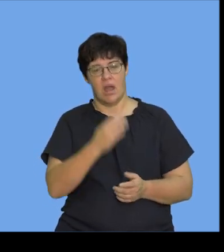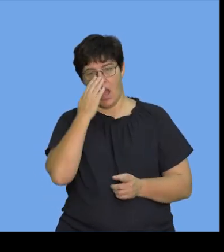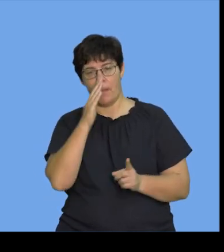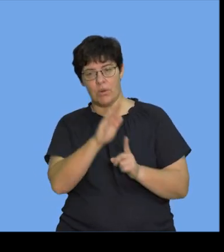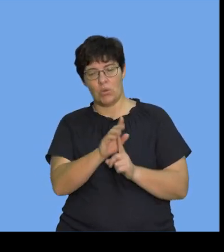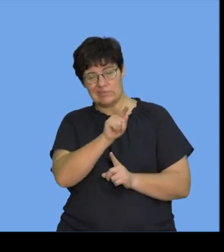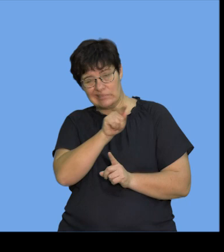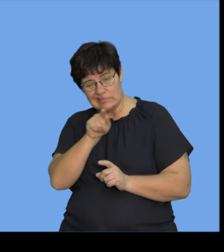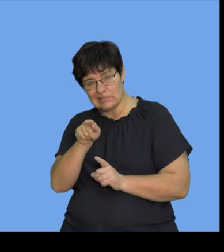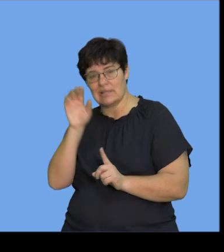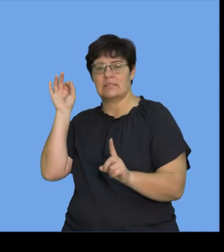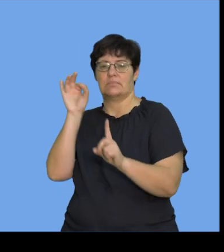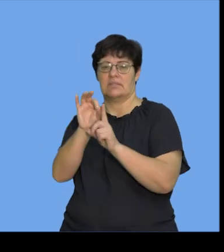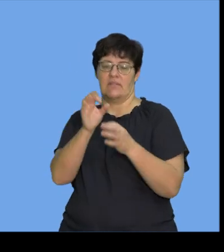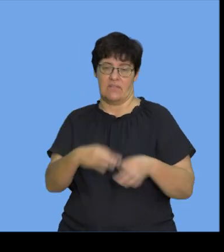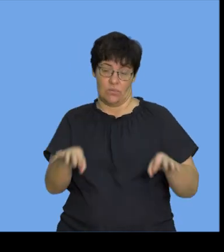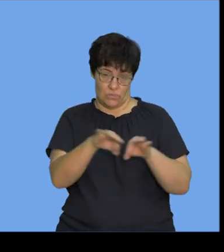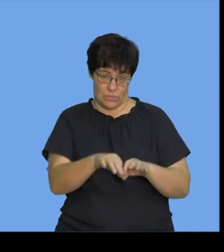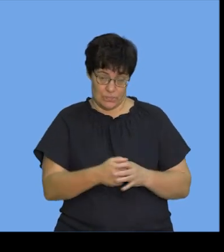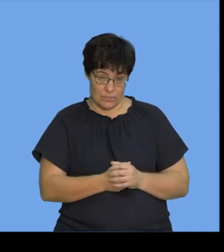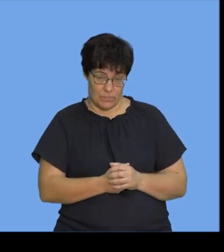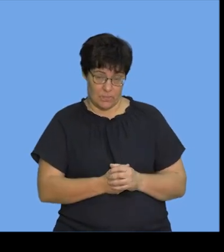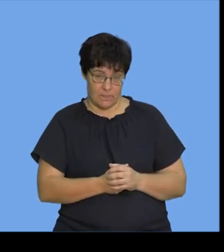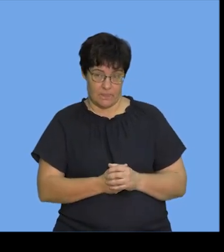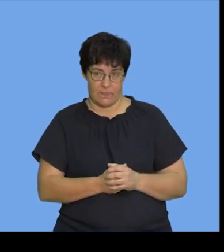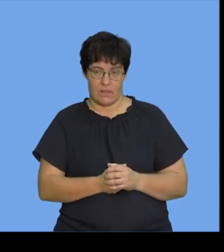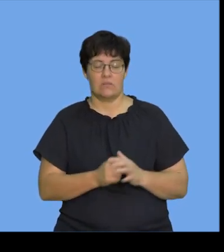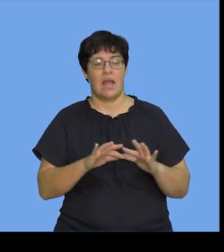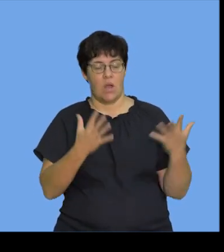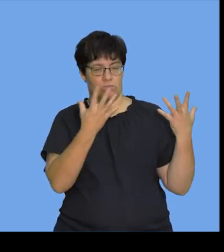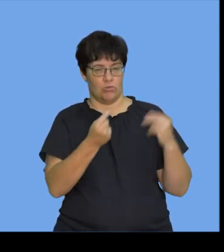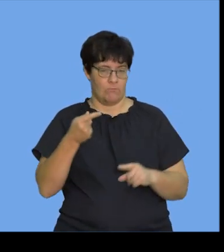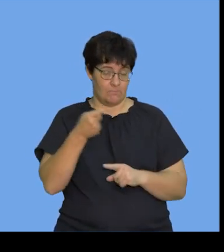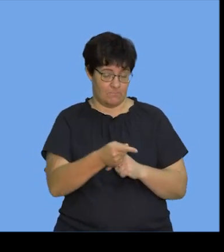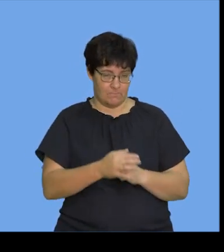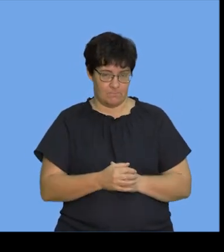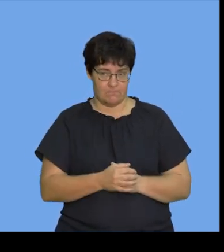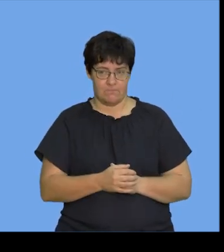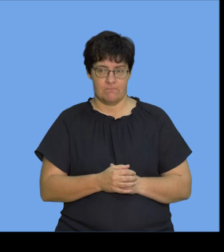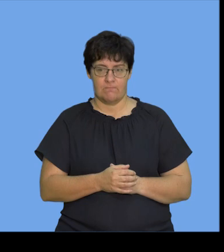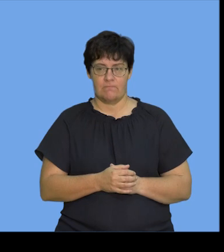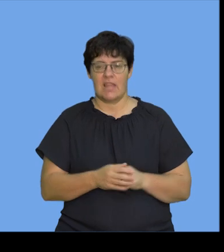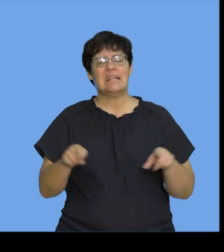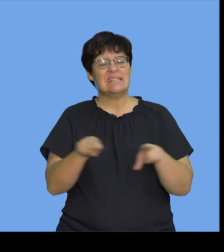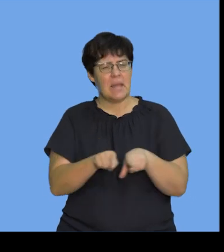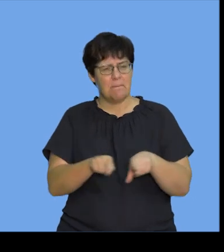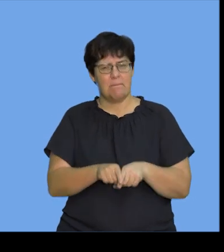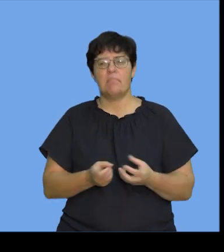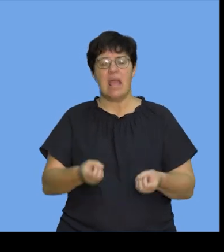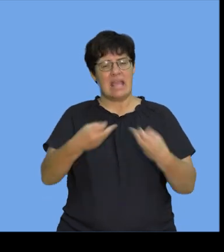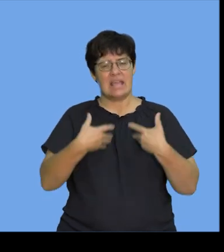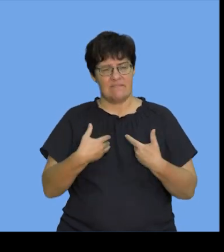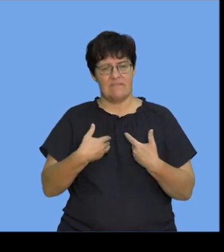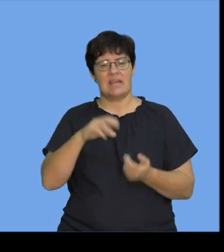specific value that we have there, and that's how you will then solve that. Also, this can be given in the form of a